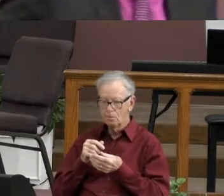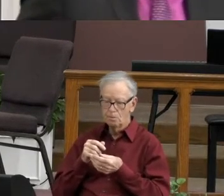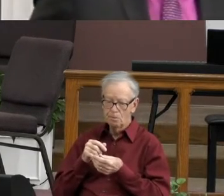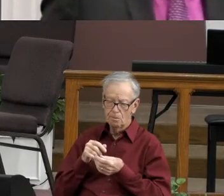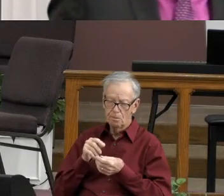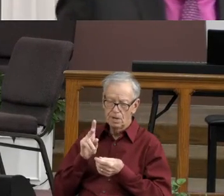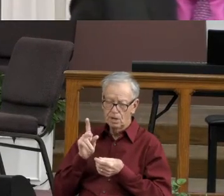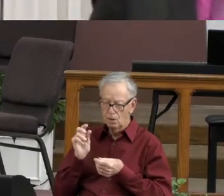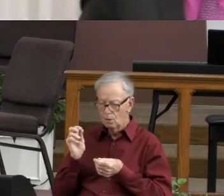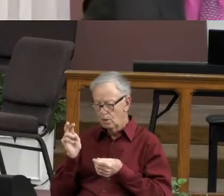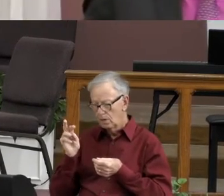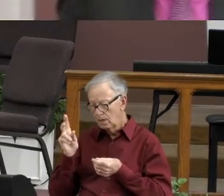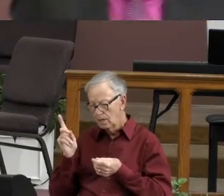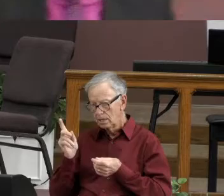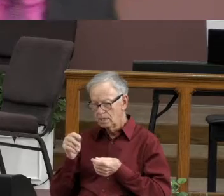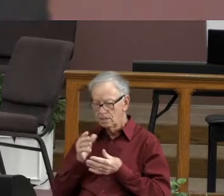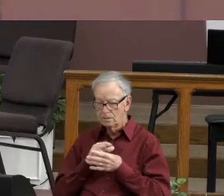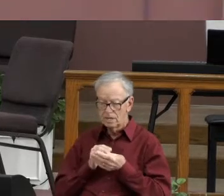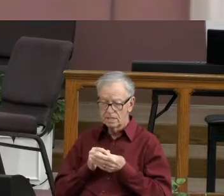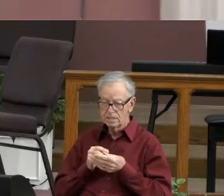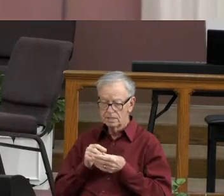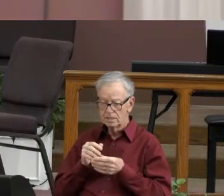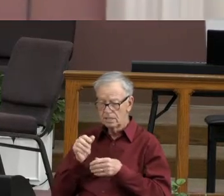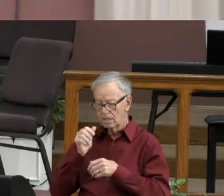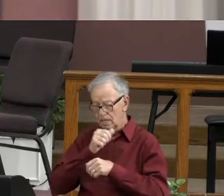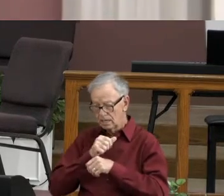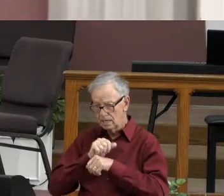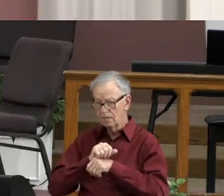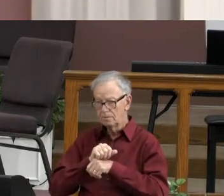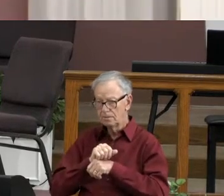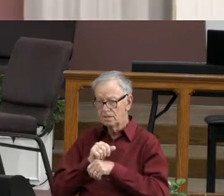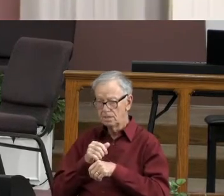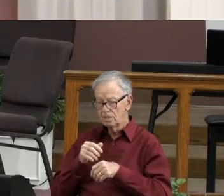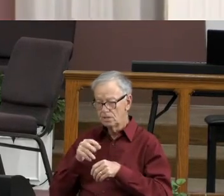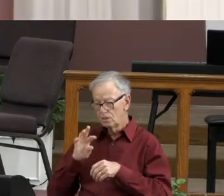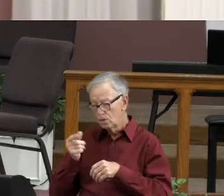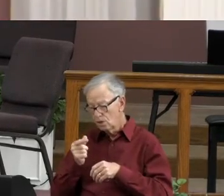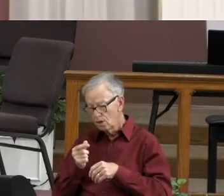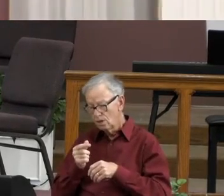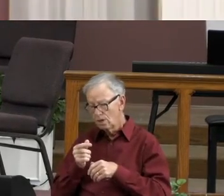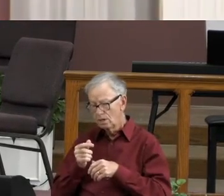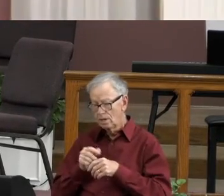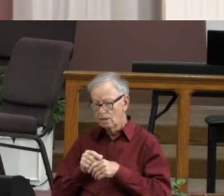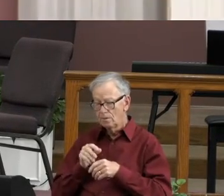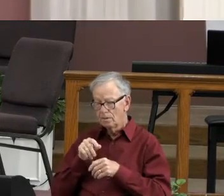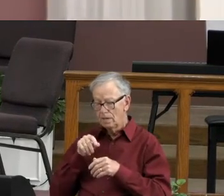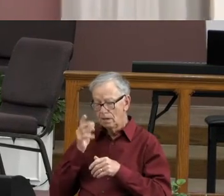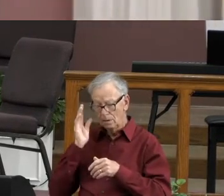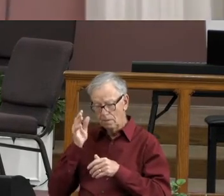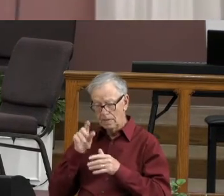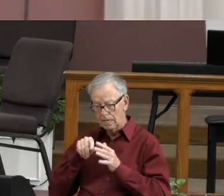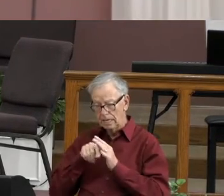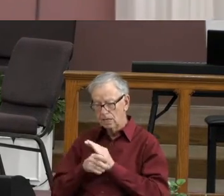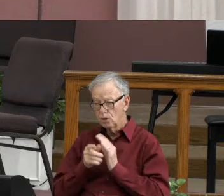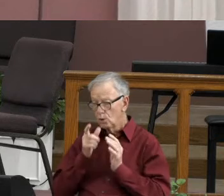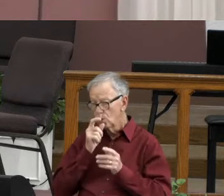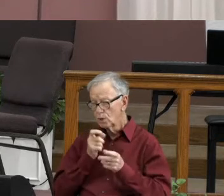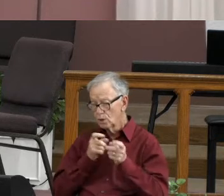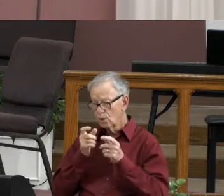adopt this poor little puppy dog, it's going to be put down. Who's in control then?